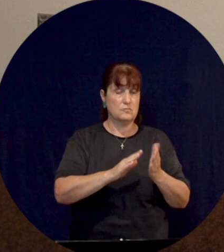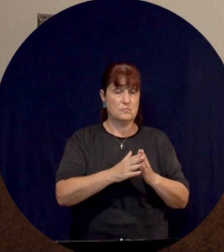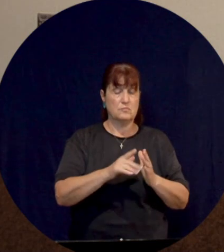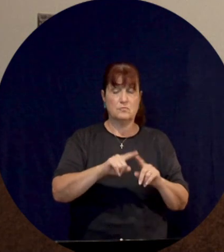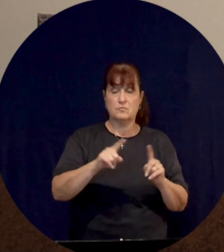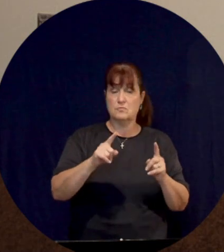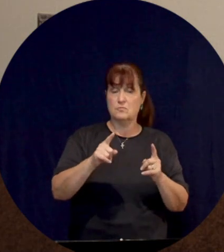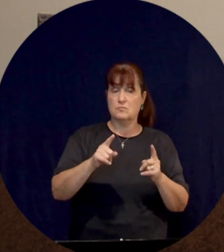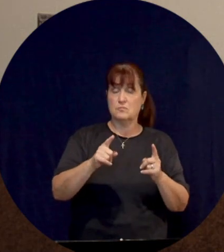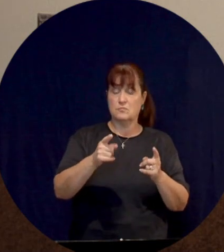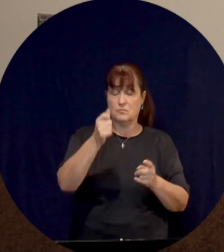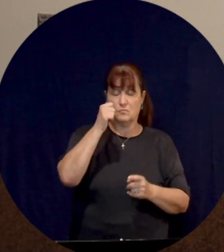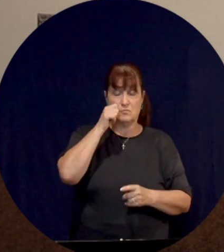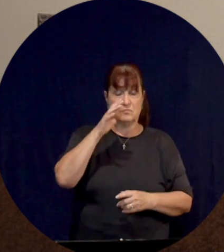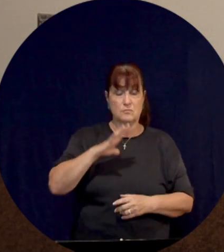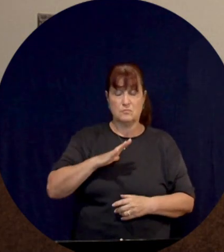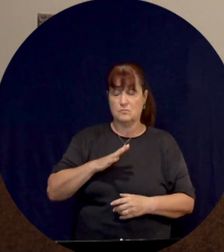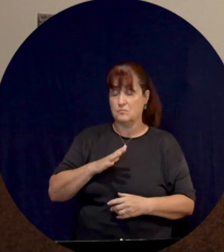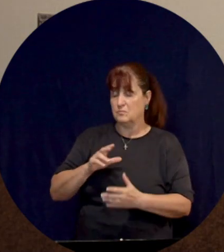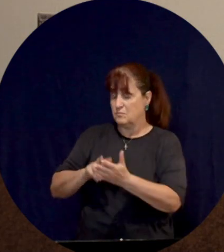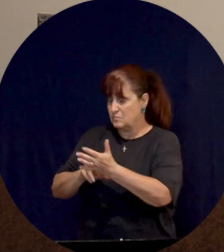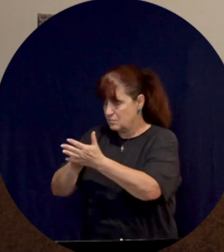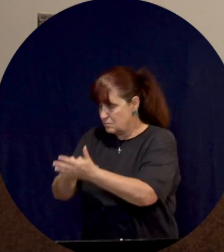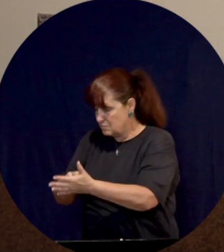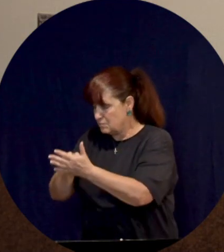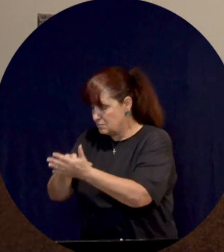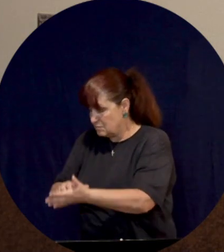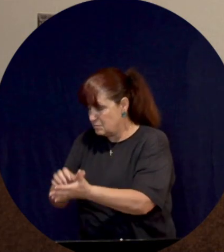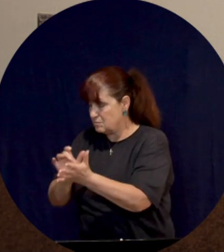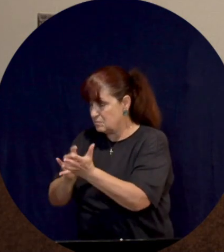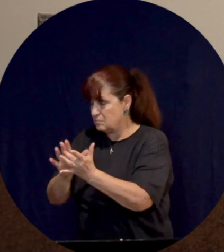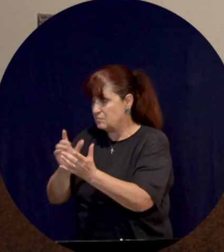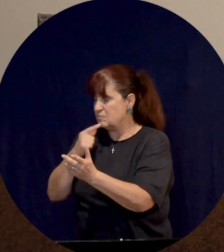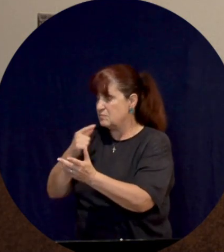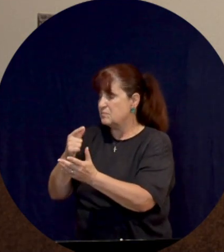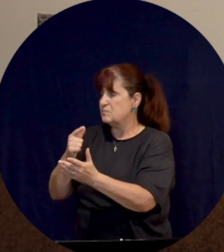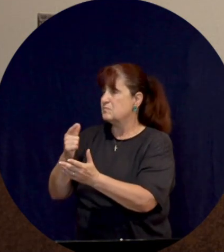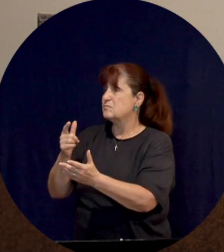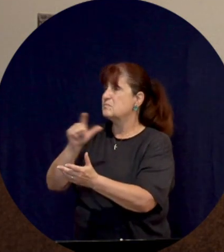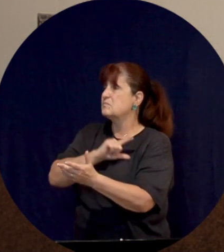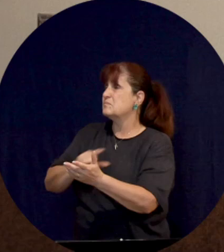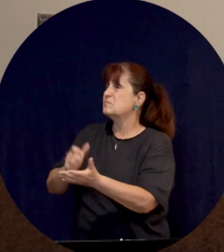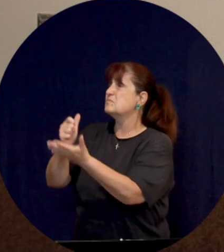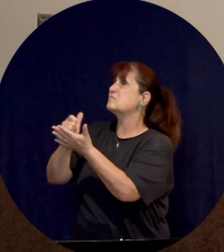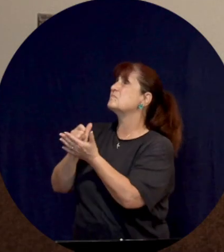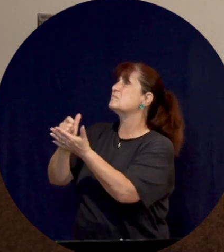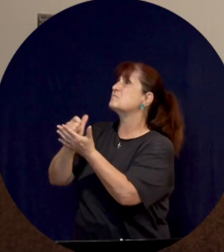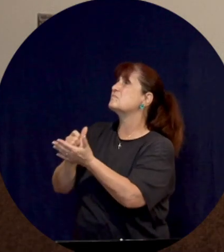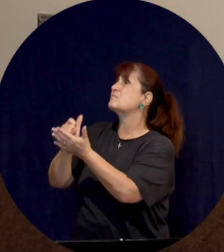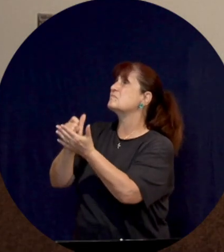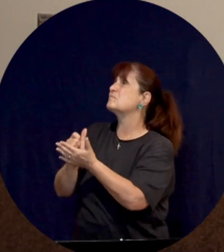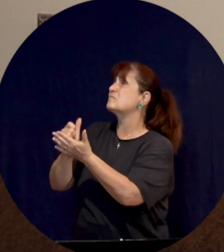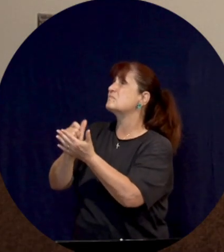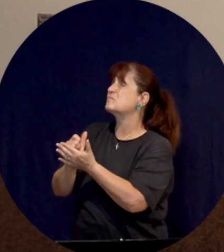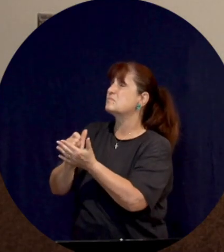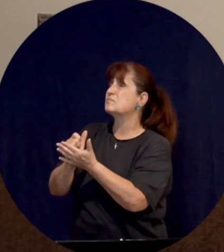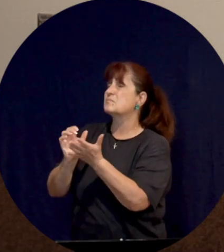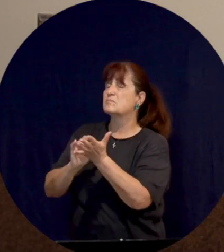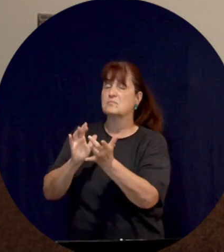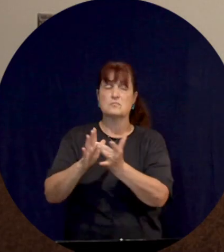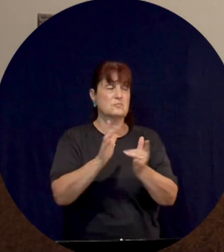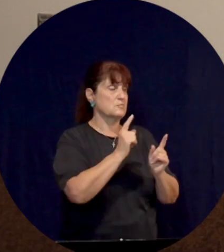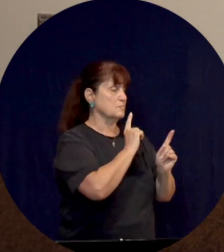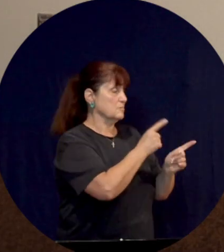woman came and did homage to Jesus, saying, "Lord, help me." And he said